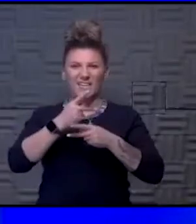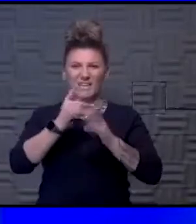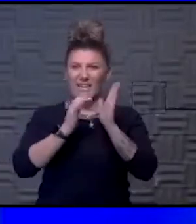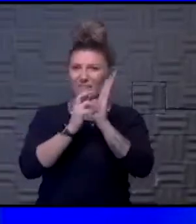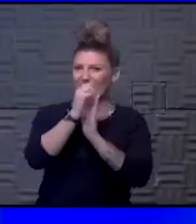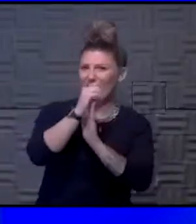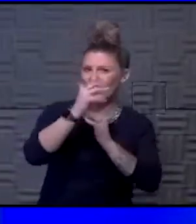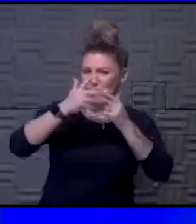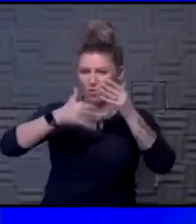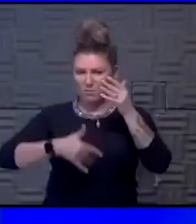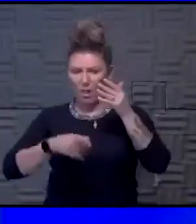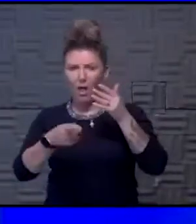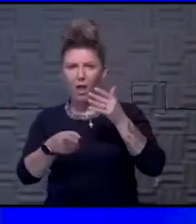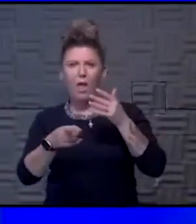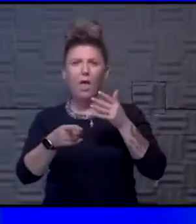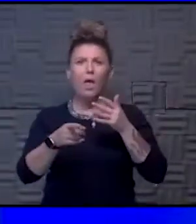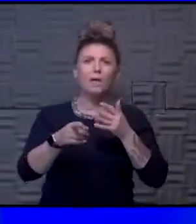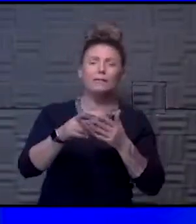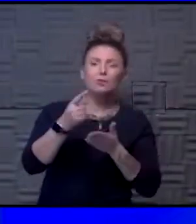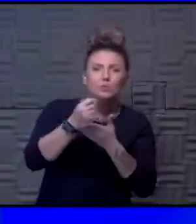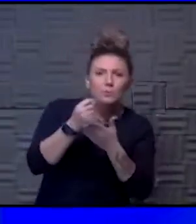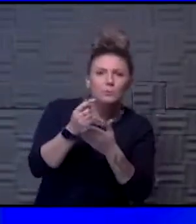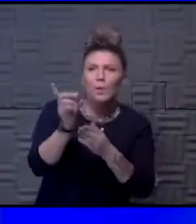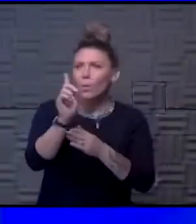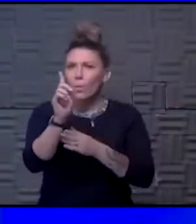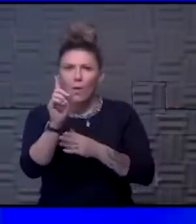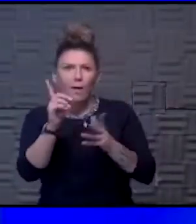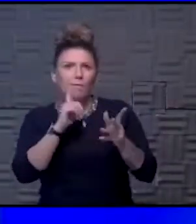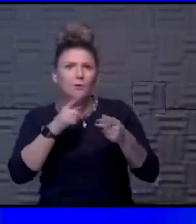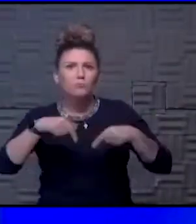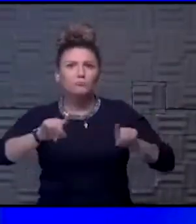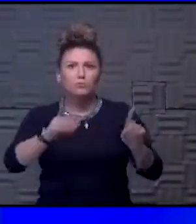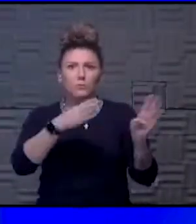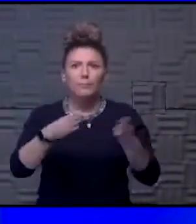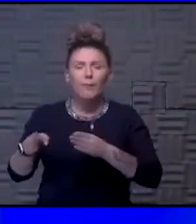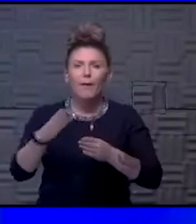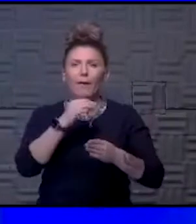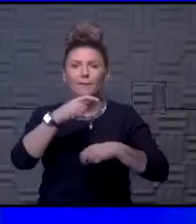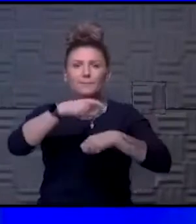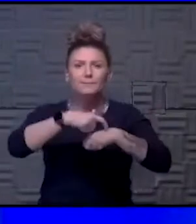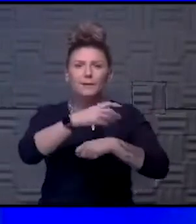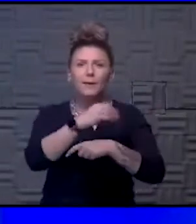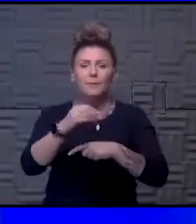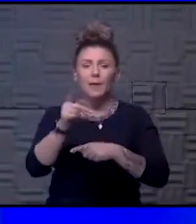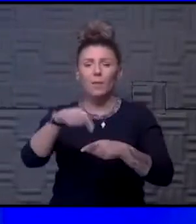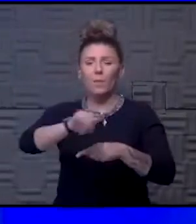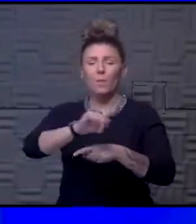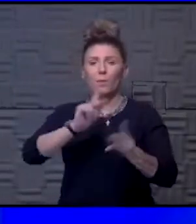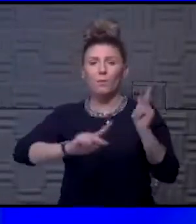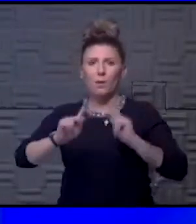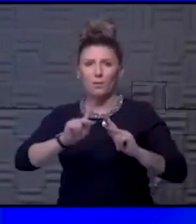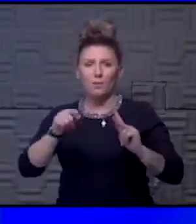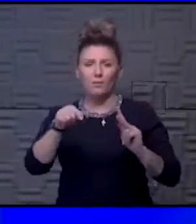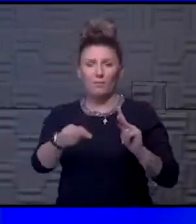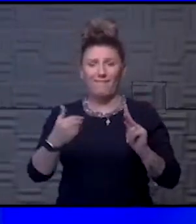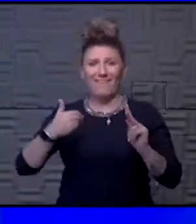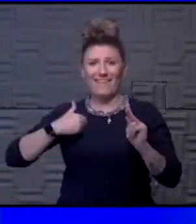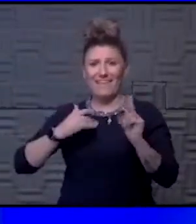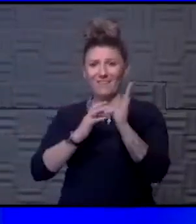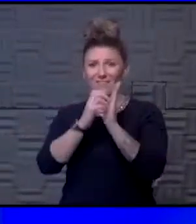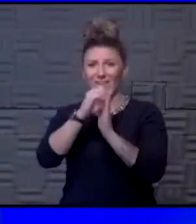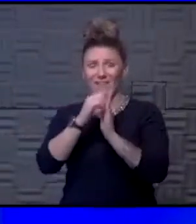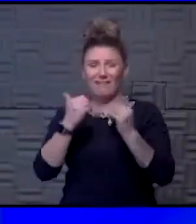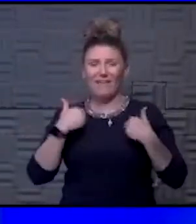you are on treatment, where you are in that cycle of treatment. We understand that those populations that are have the cancers have